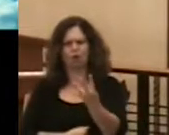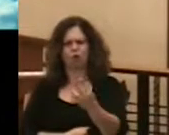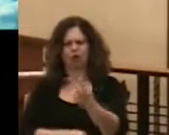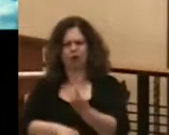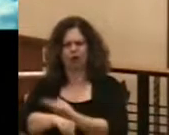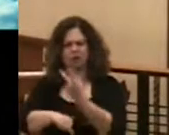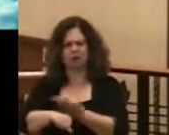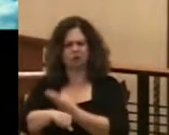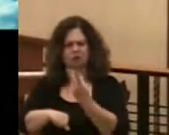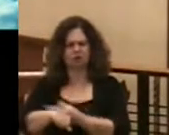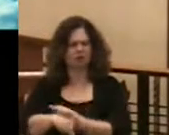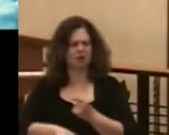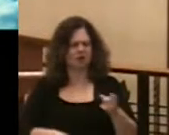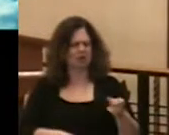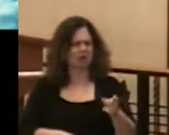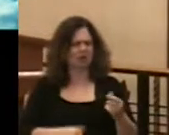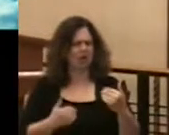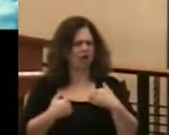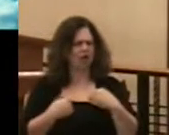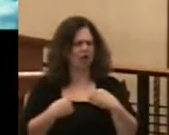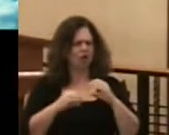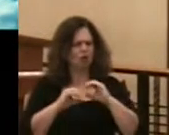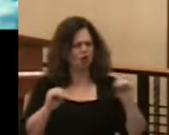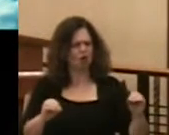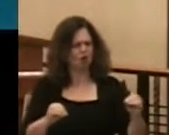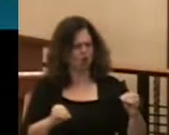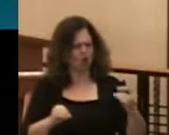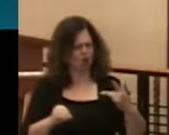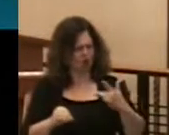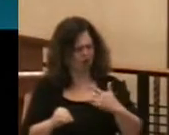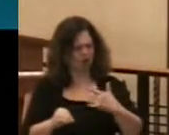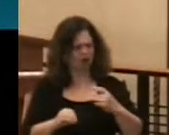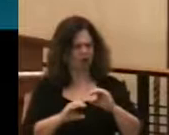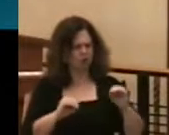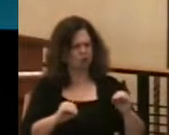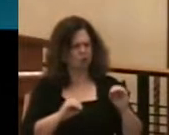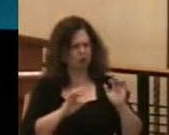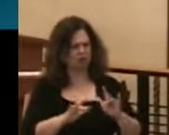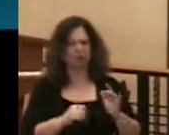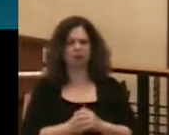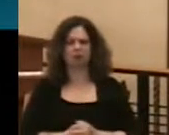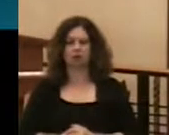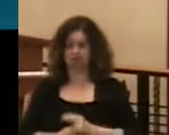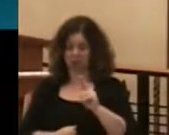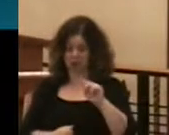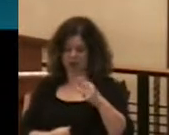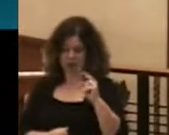he had no pity." Nathan said to David,